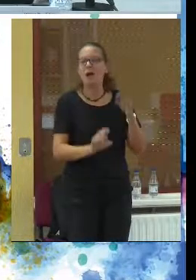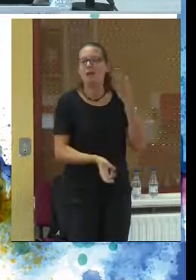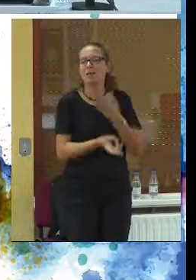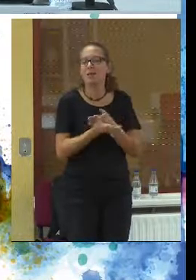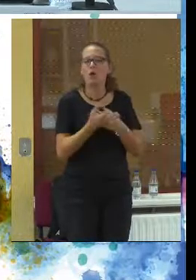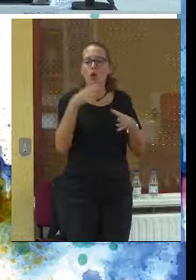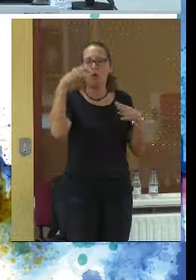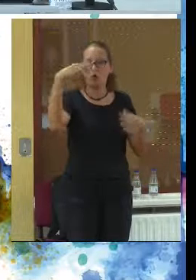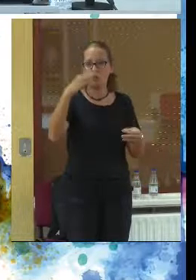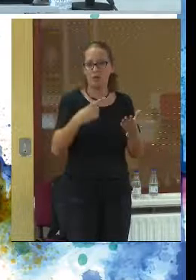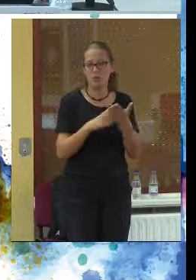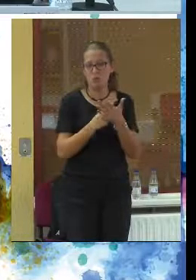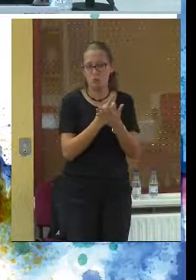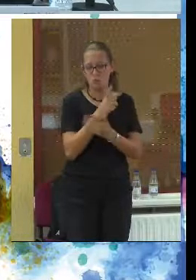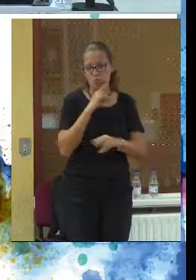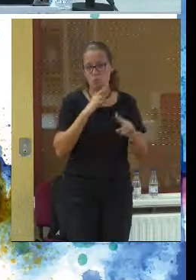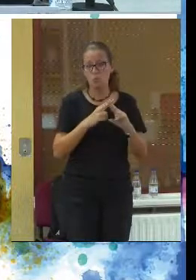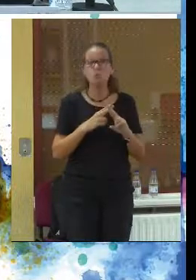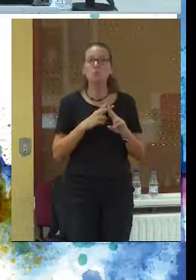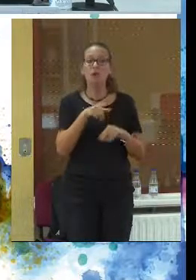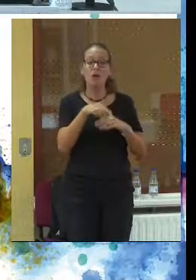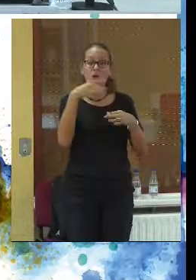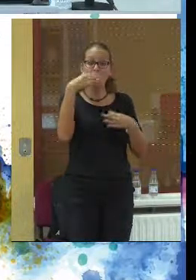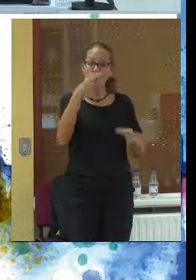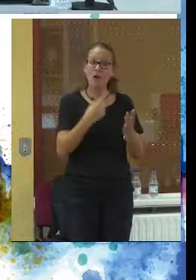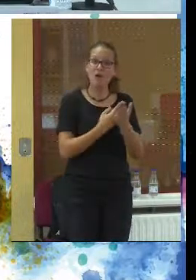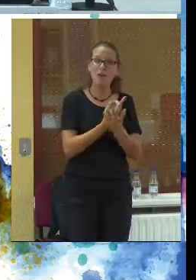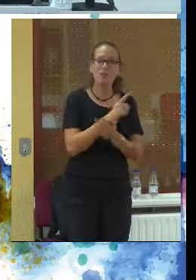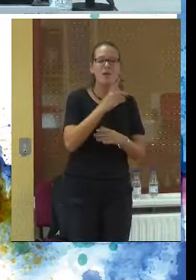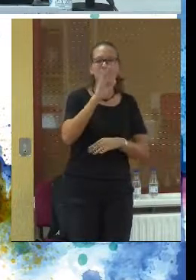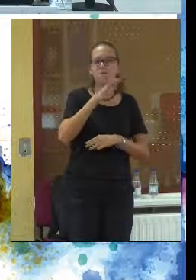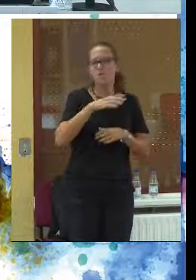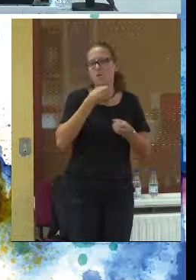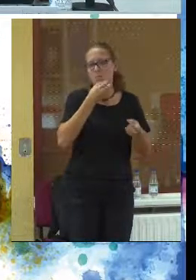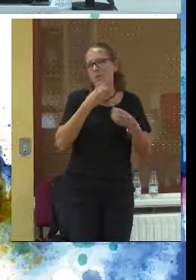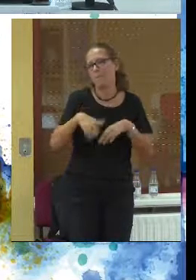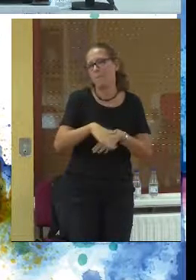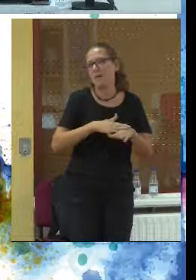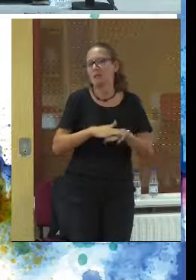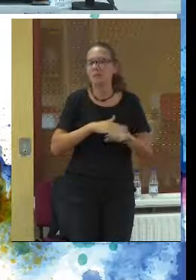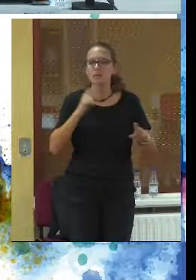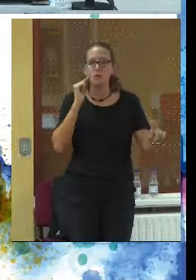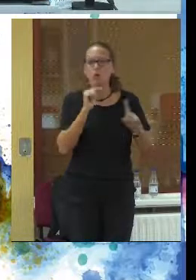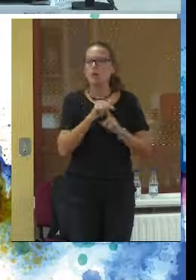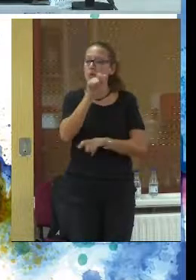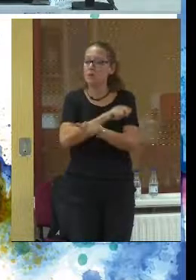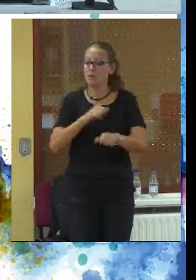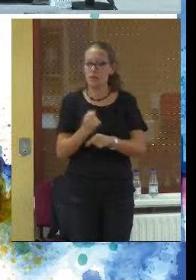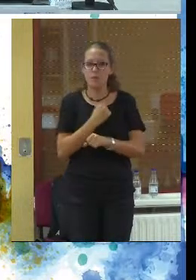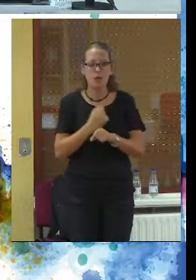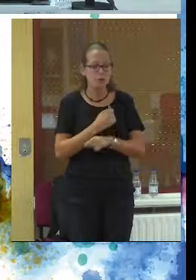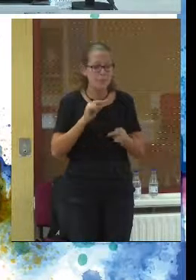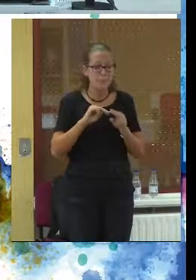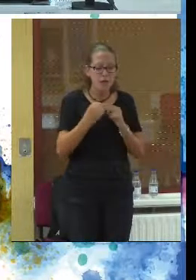for the factory, we have a roadmap where we get the fundamental information that is required by the